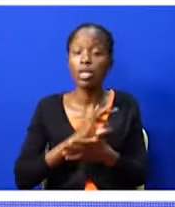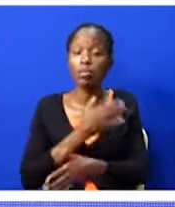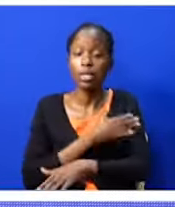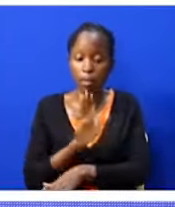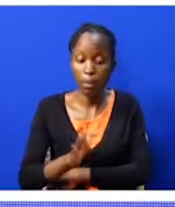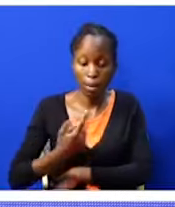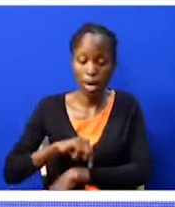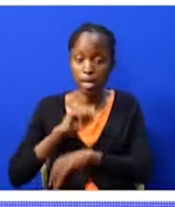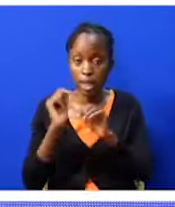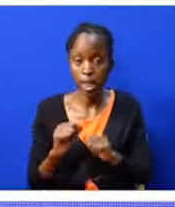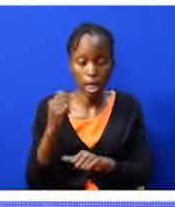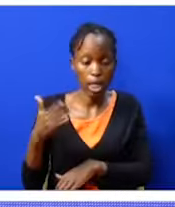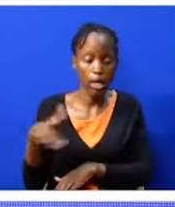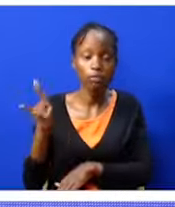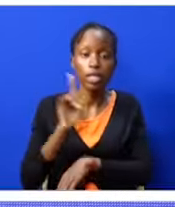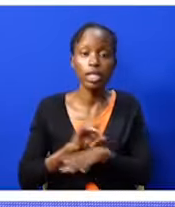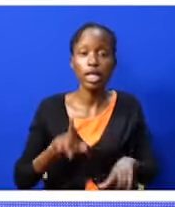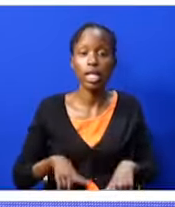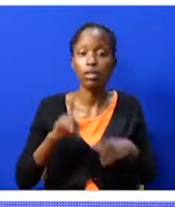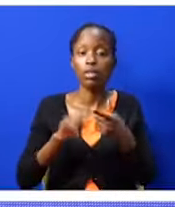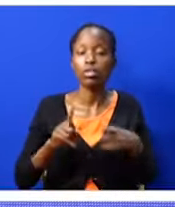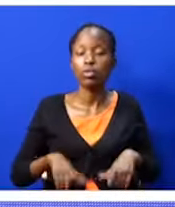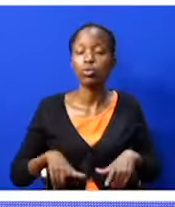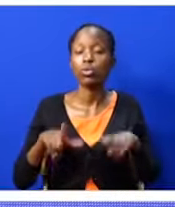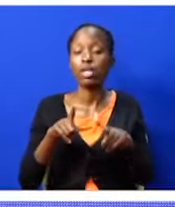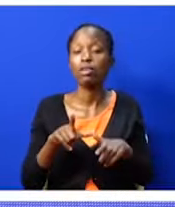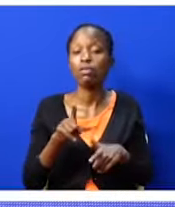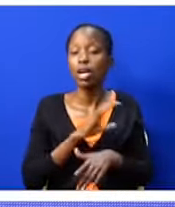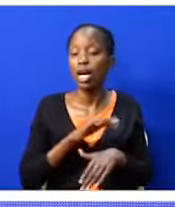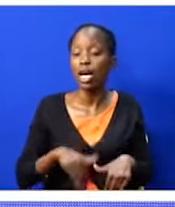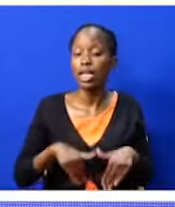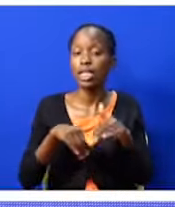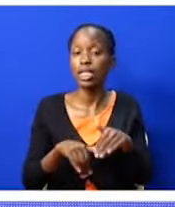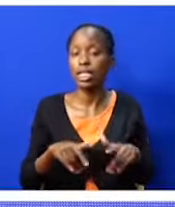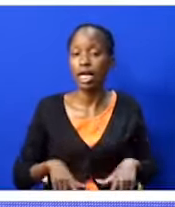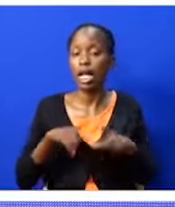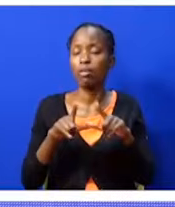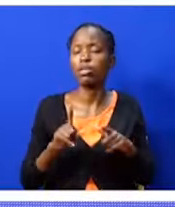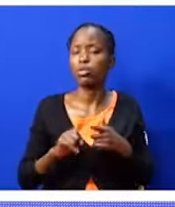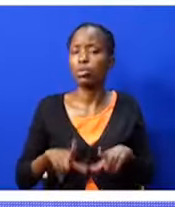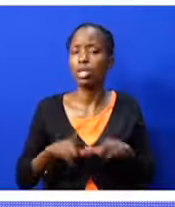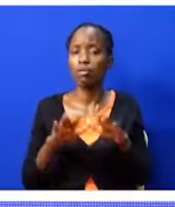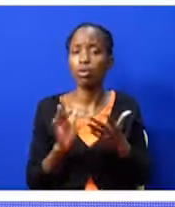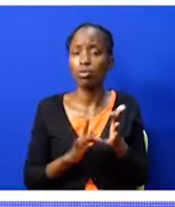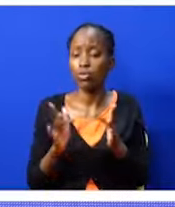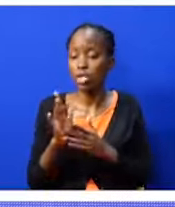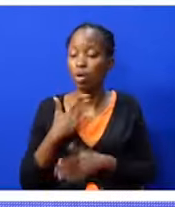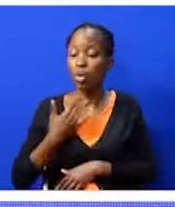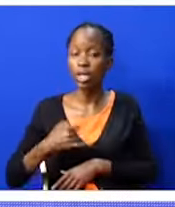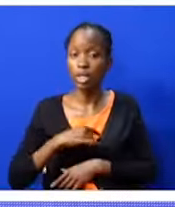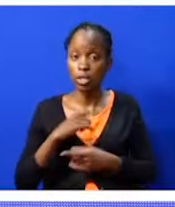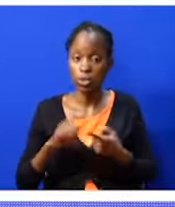us in our daily lives to live Christian lives, to live the way Jesus wanted us to